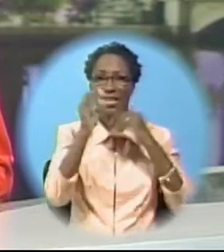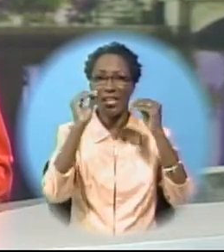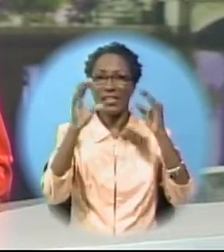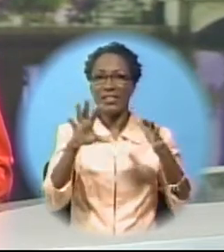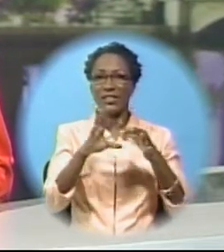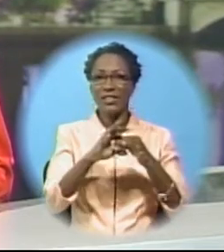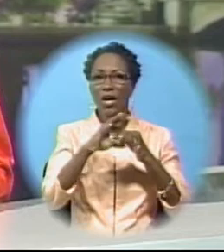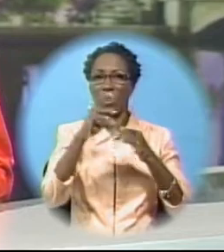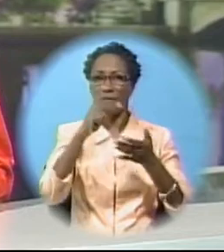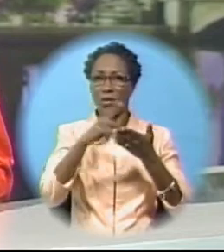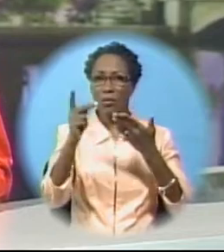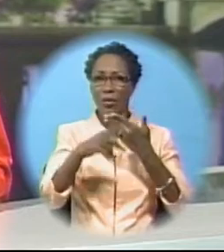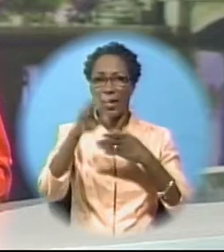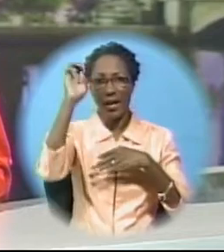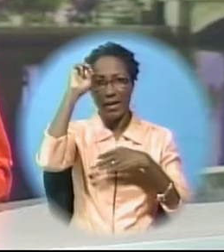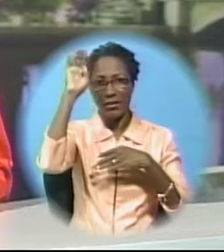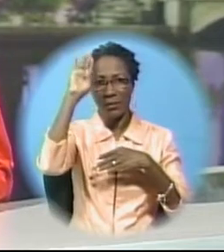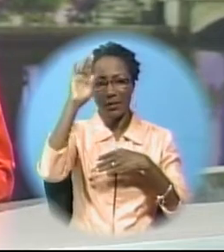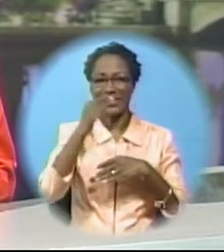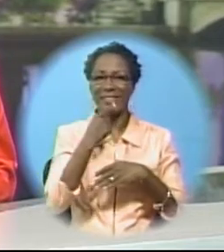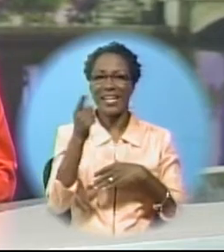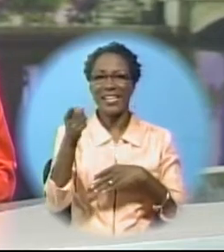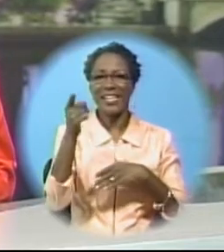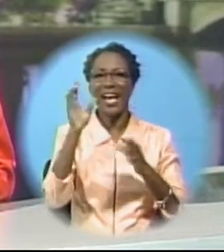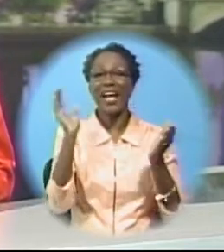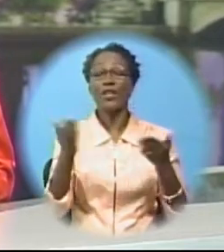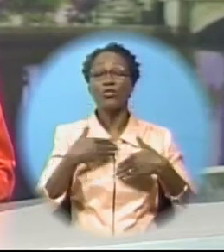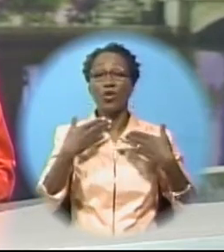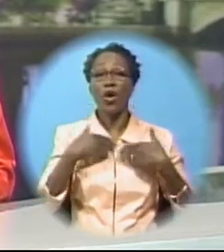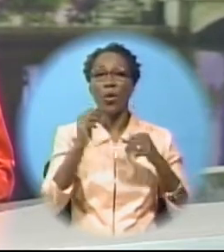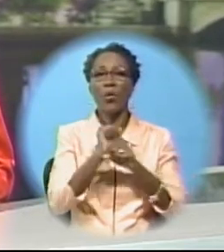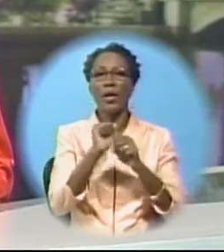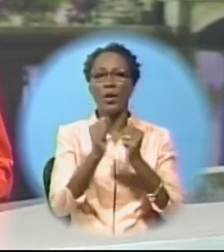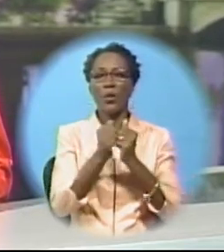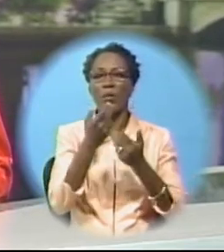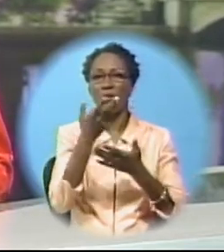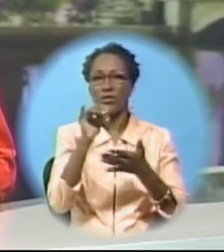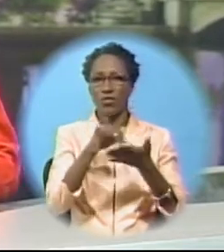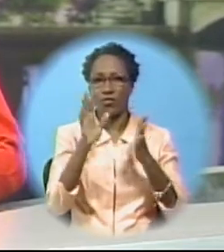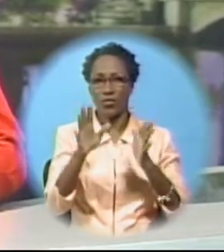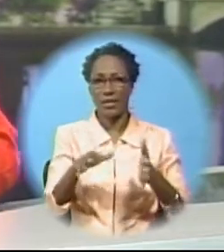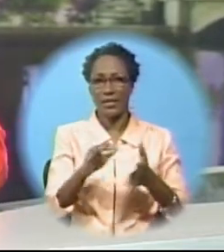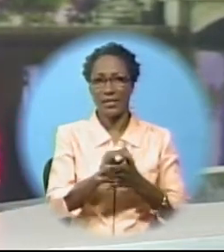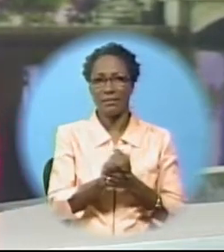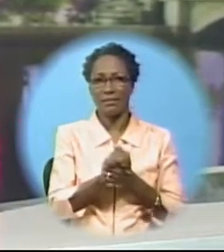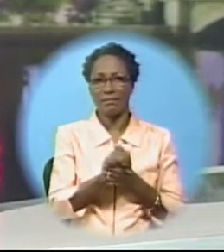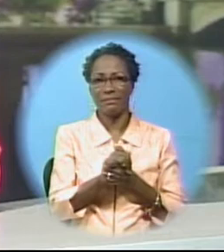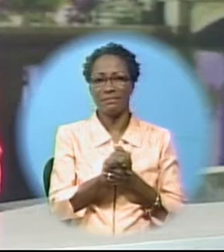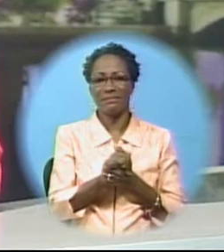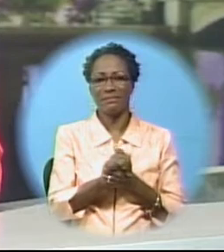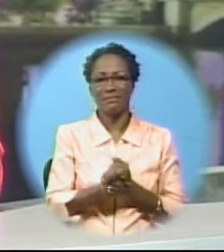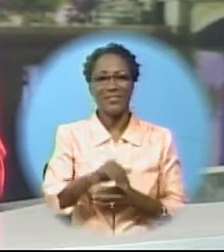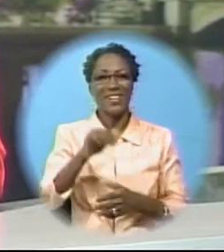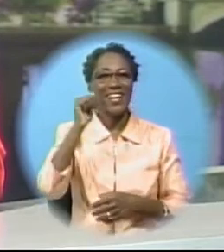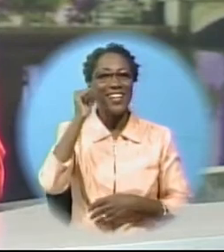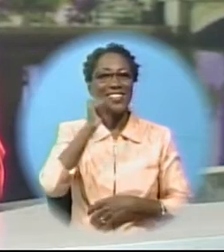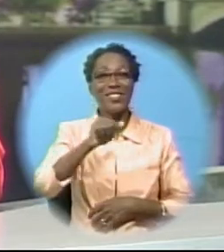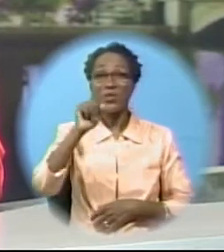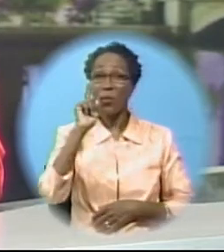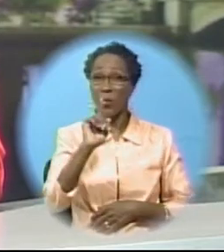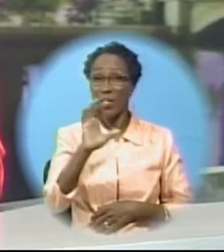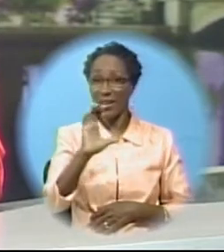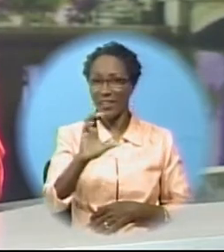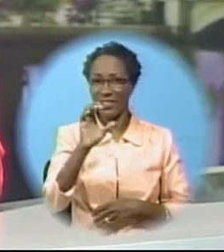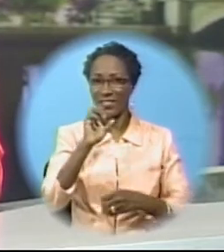program, Ezra Beckles, says he enjoyed working with the students. Well, she is 100 years old